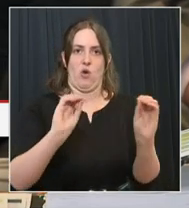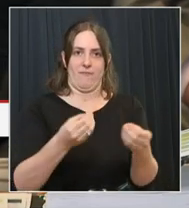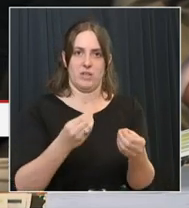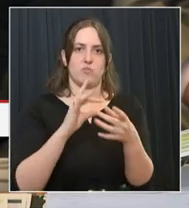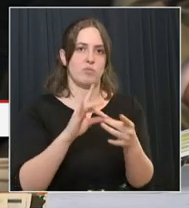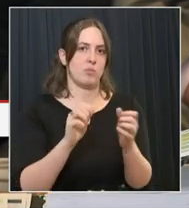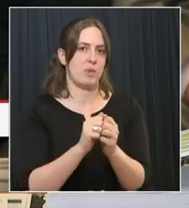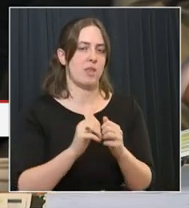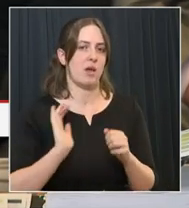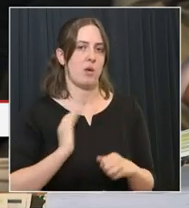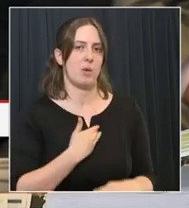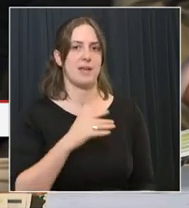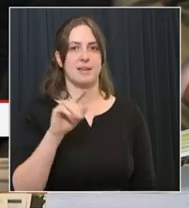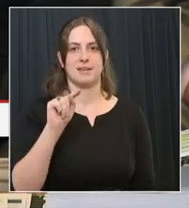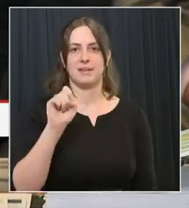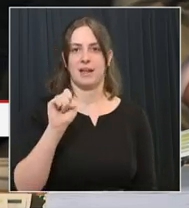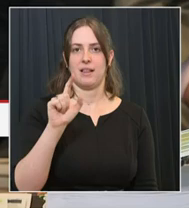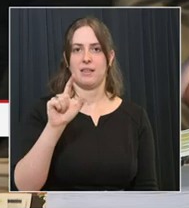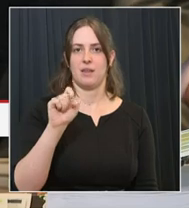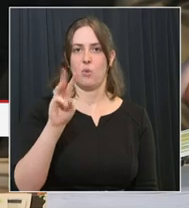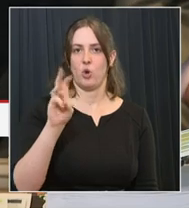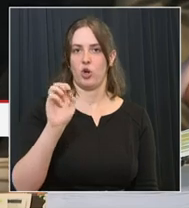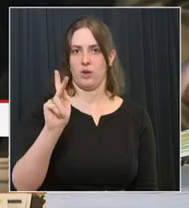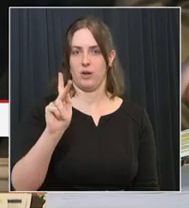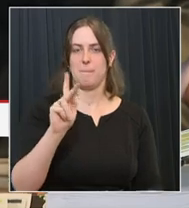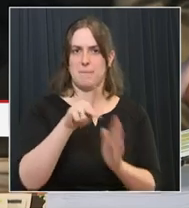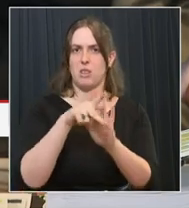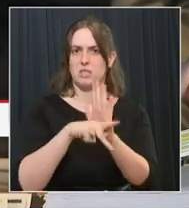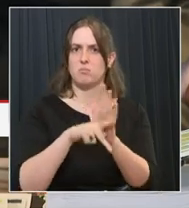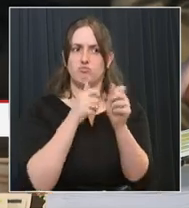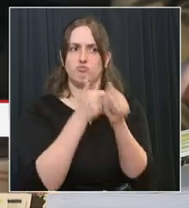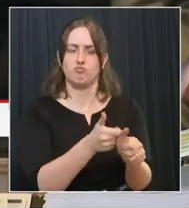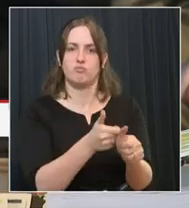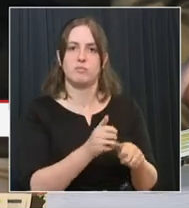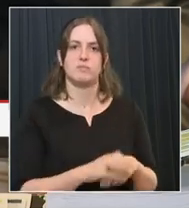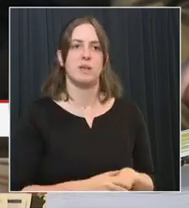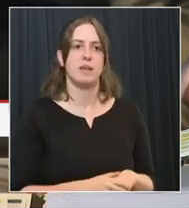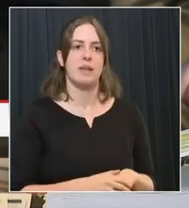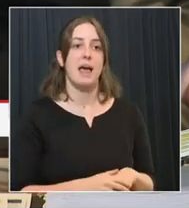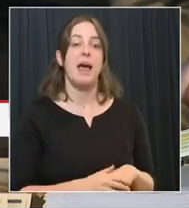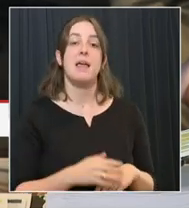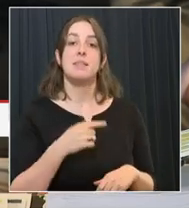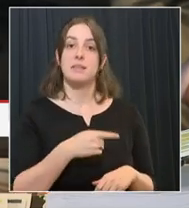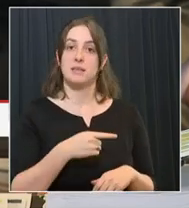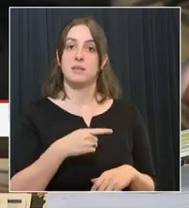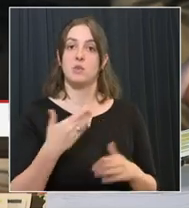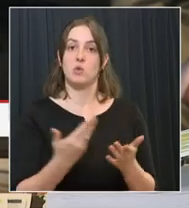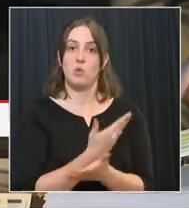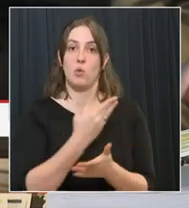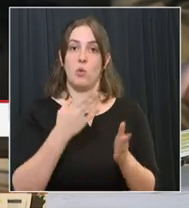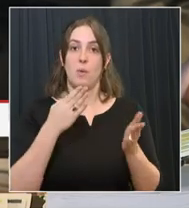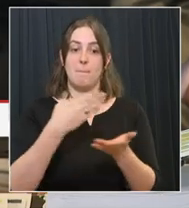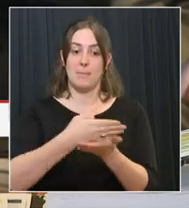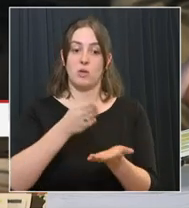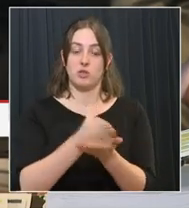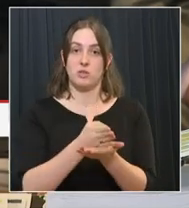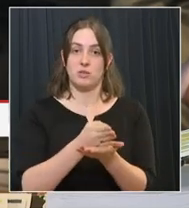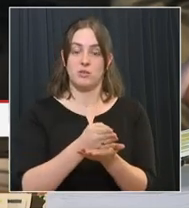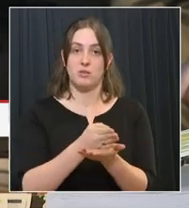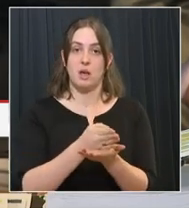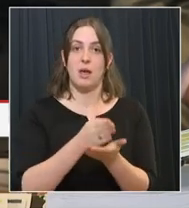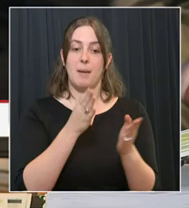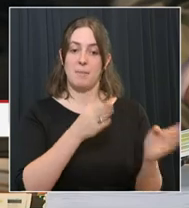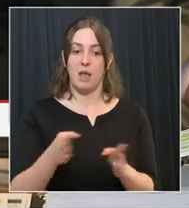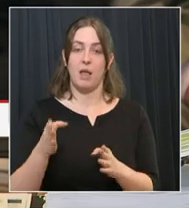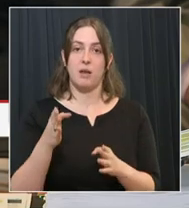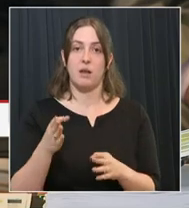This Budget Support Act expands the mayor's telework policy to the independent agencies. We made